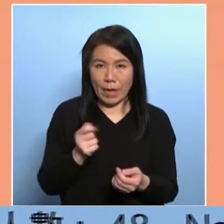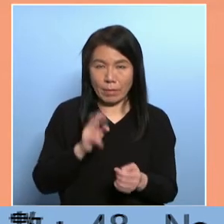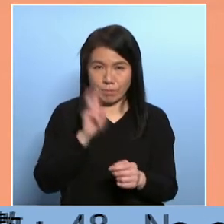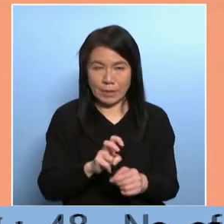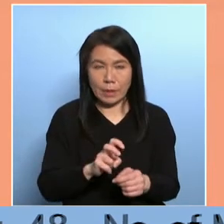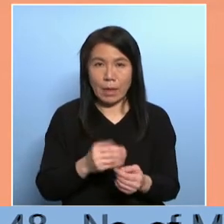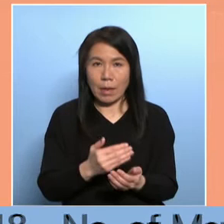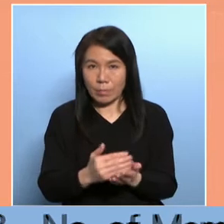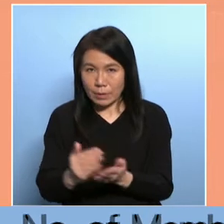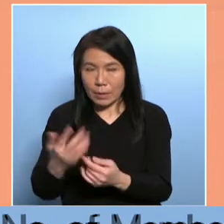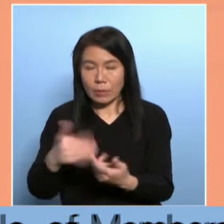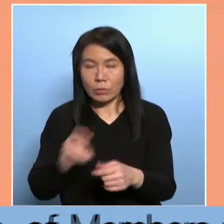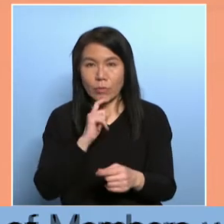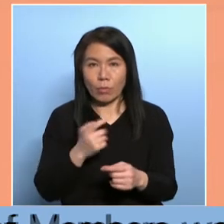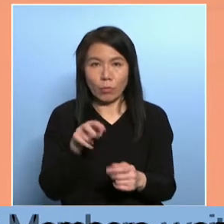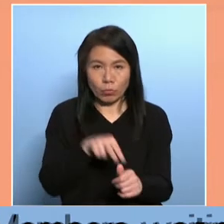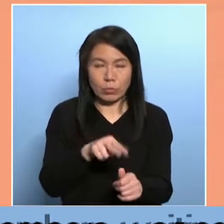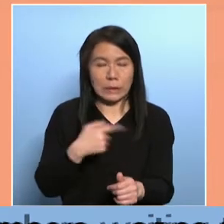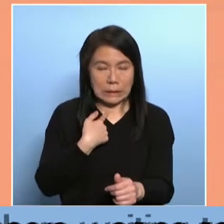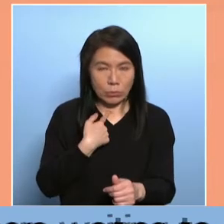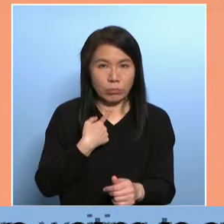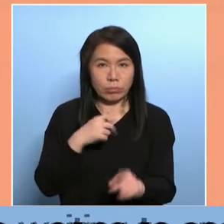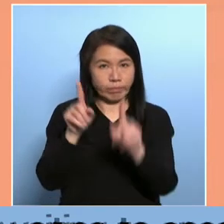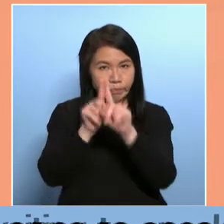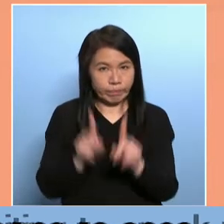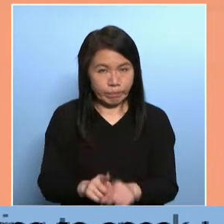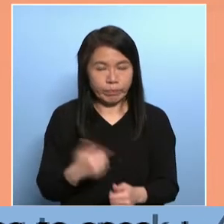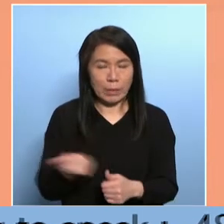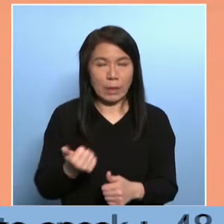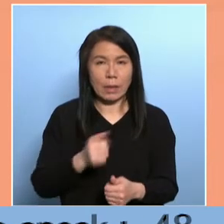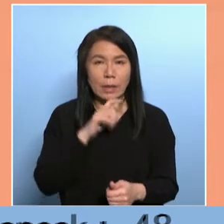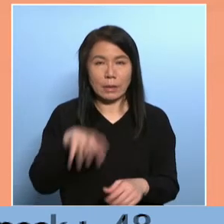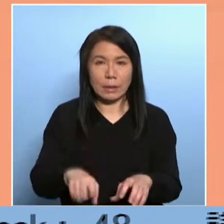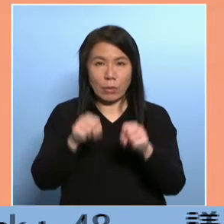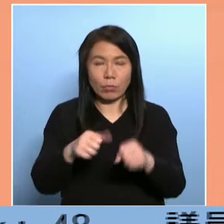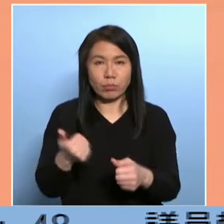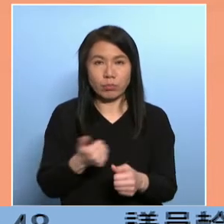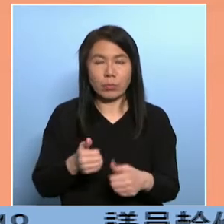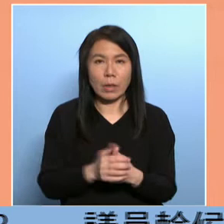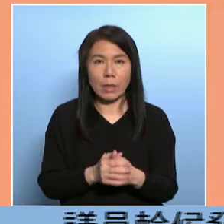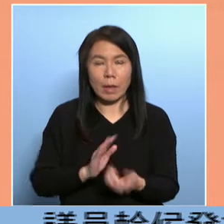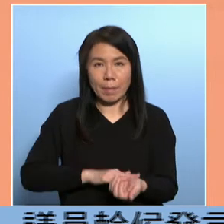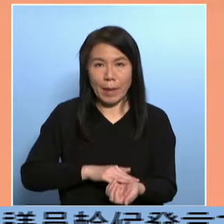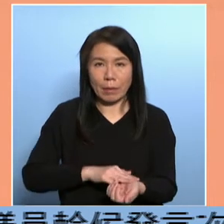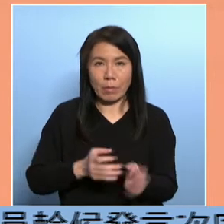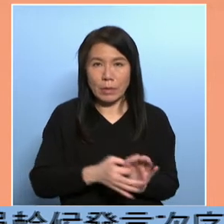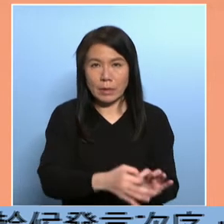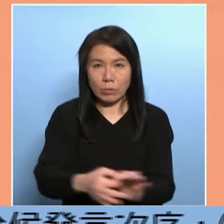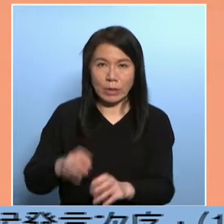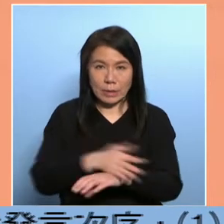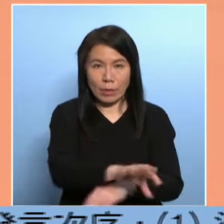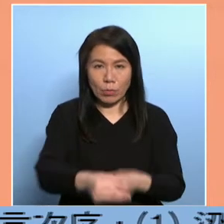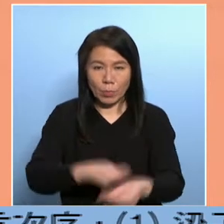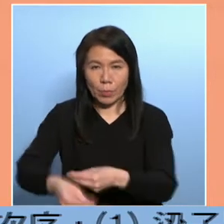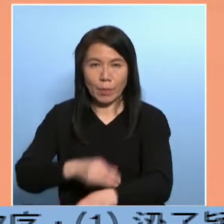cases, there is a need for early identification of cases so that we could act swiftly. And at the same time, there has to be effective